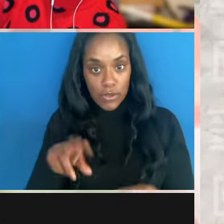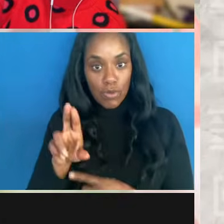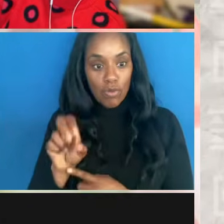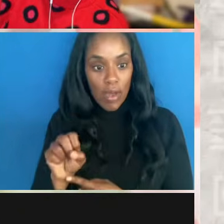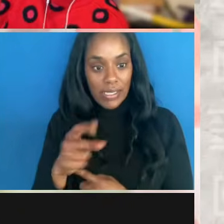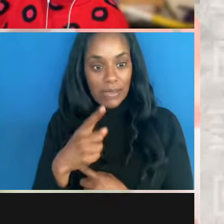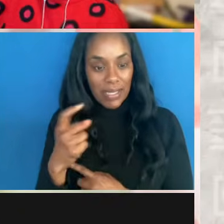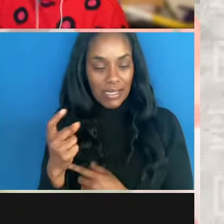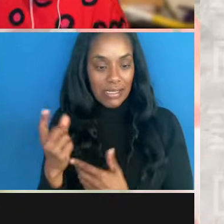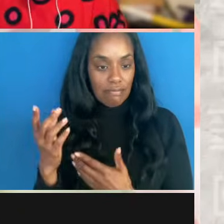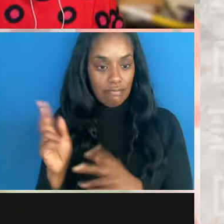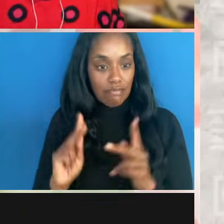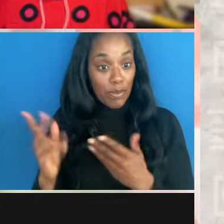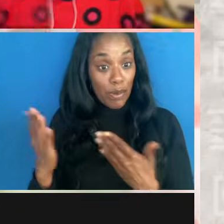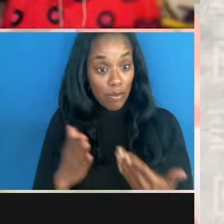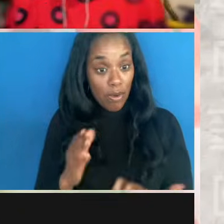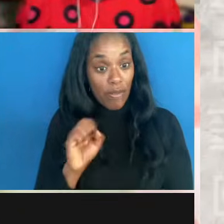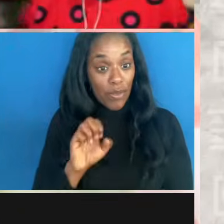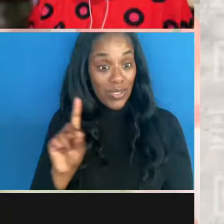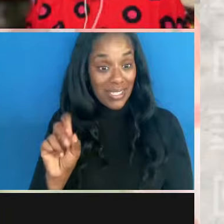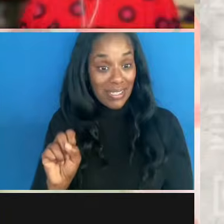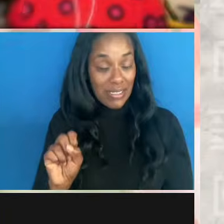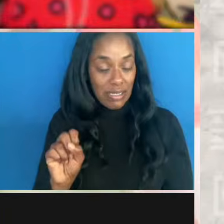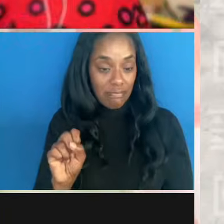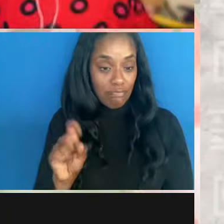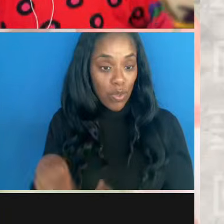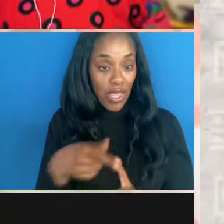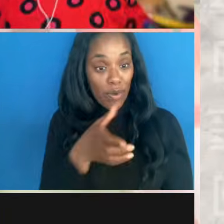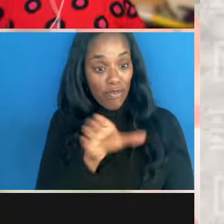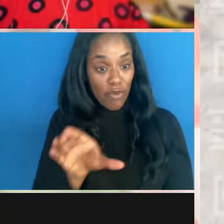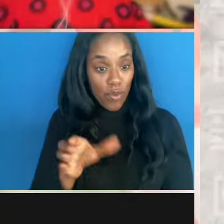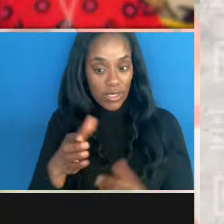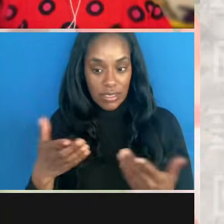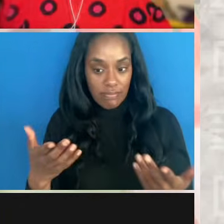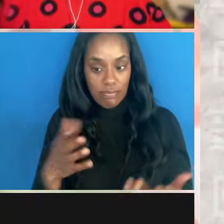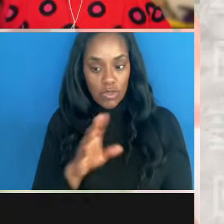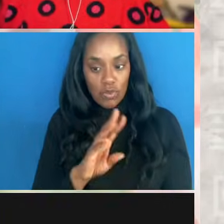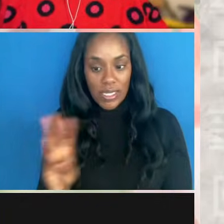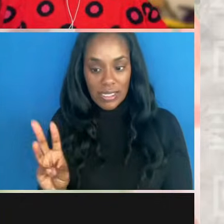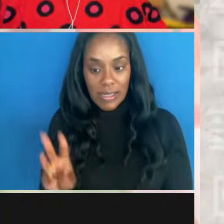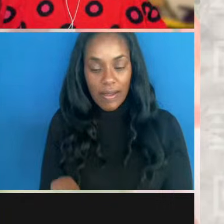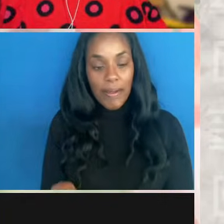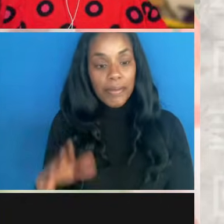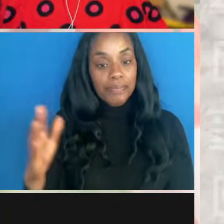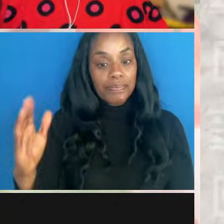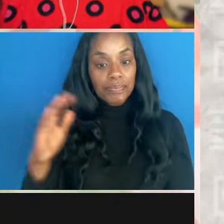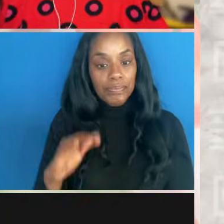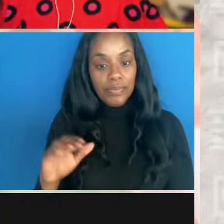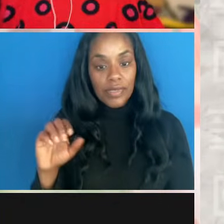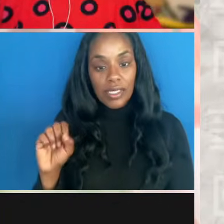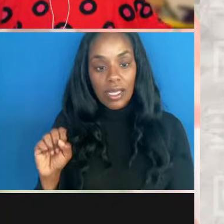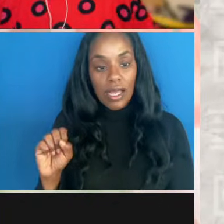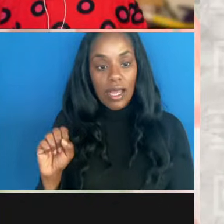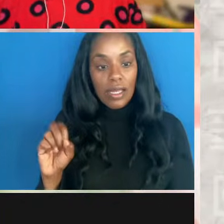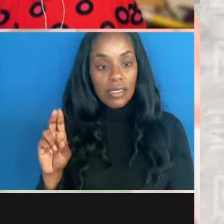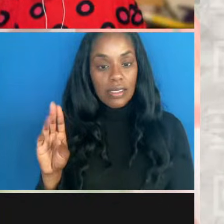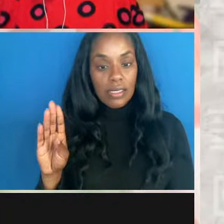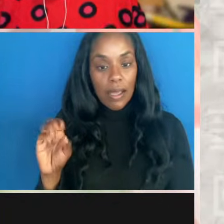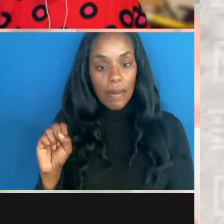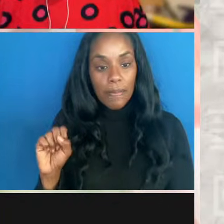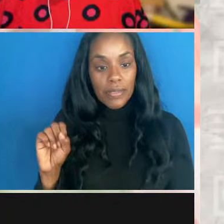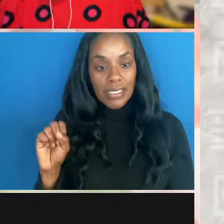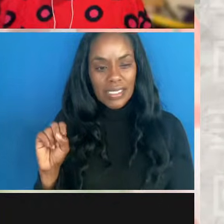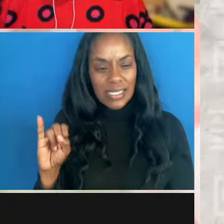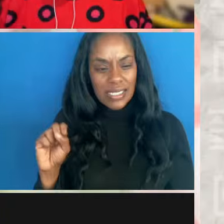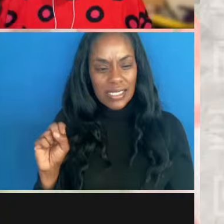those seeds with them by force. Subsistence plots were something that were provision